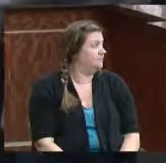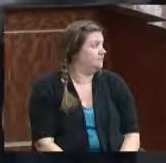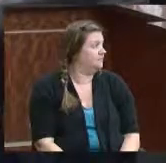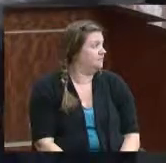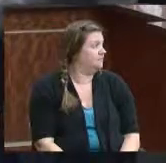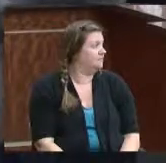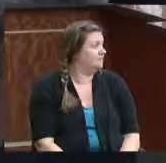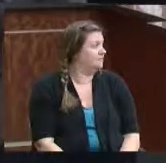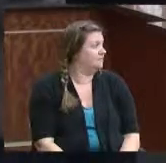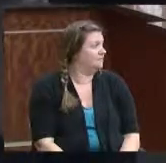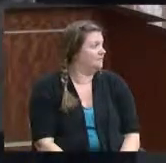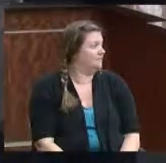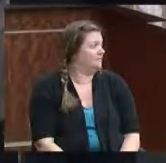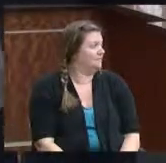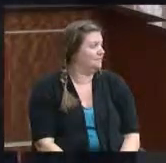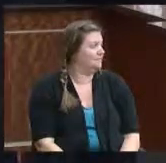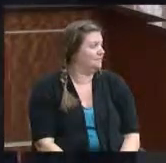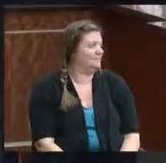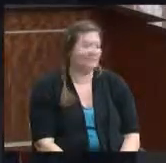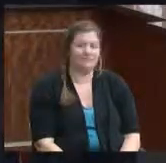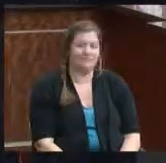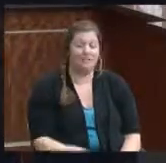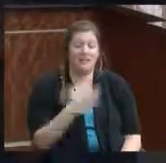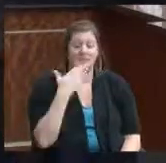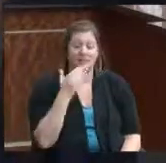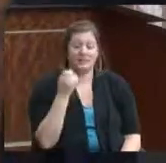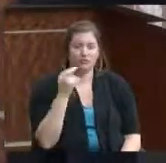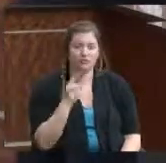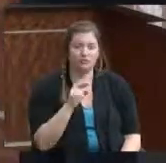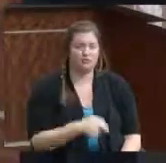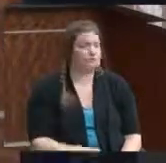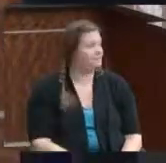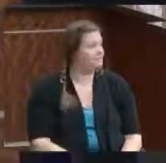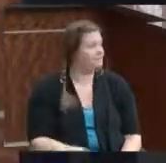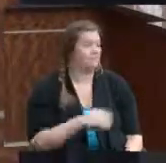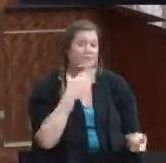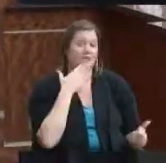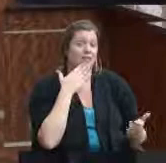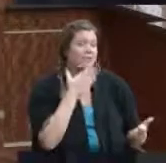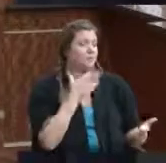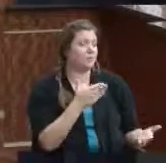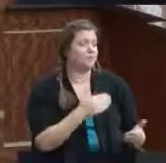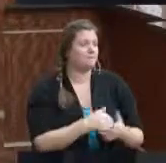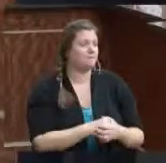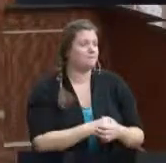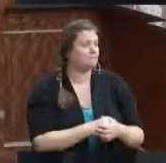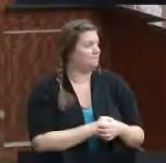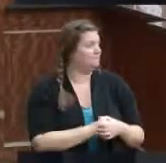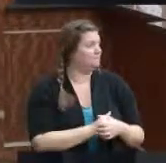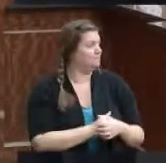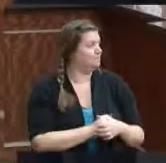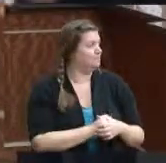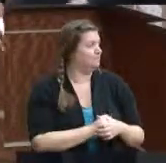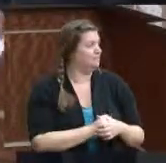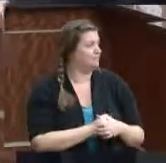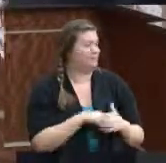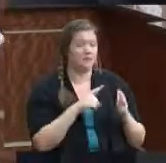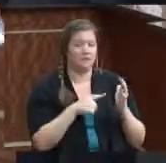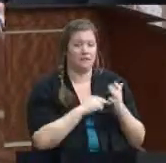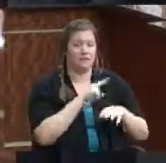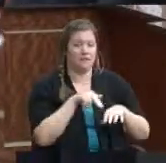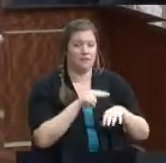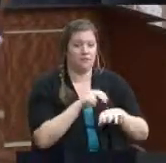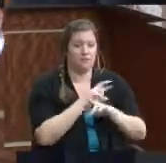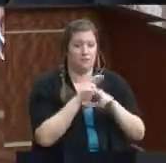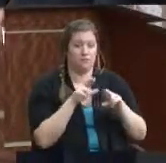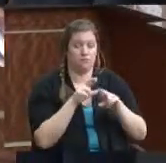You do the talking. Thank you. This is National